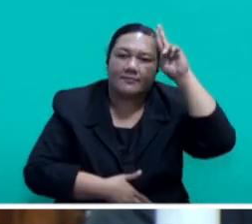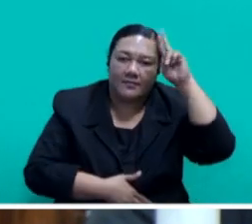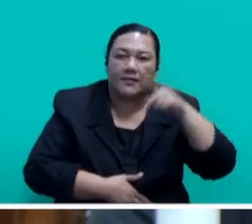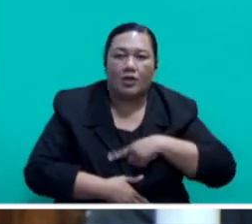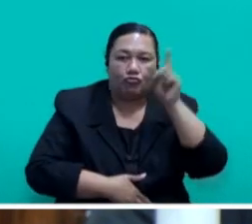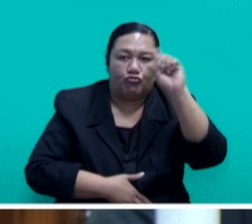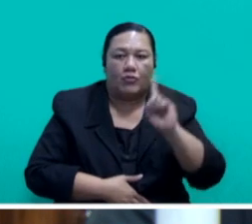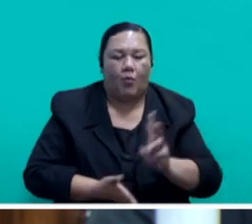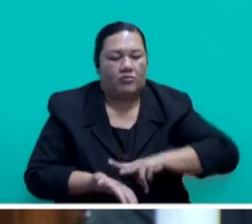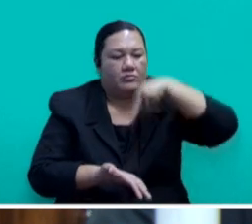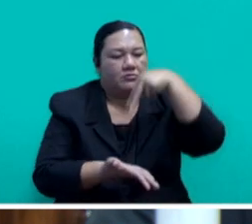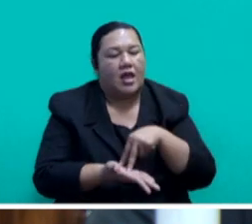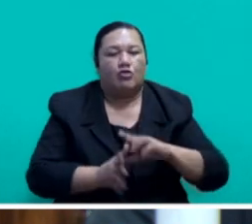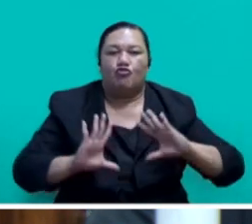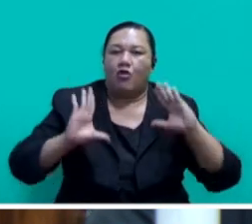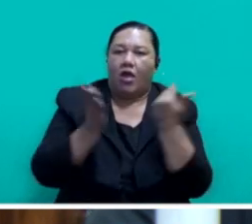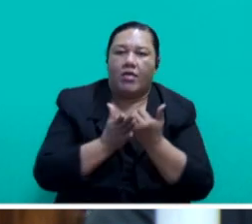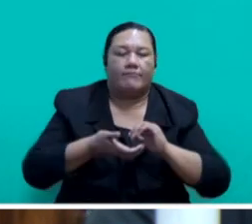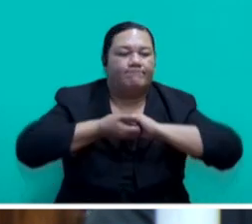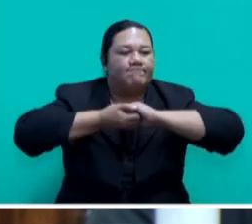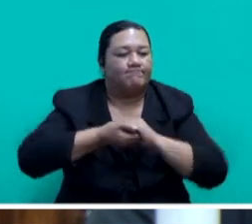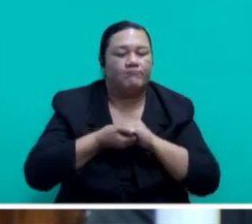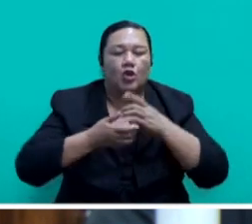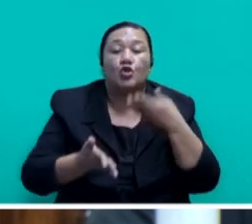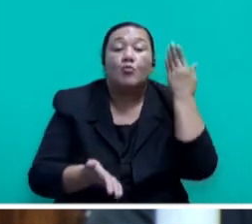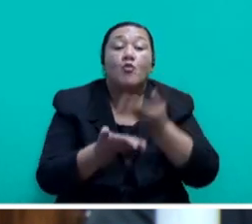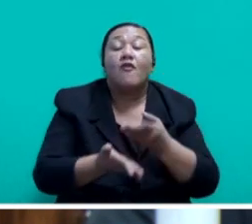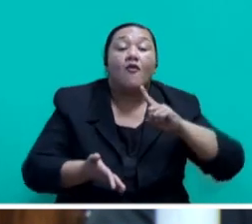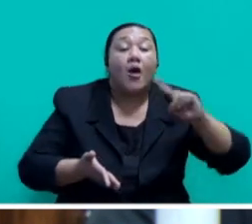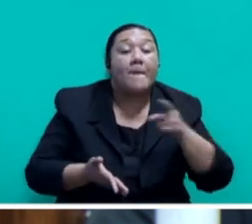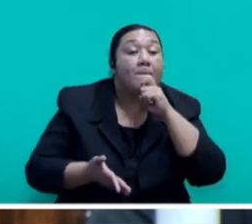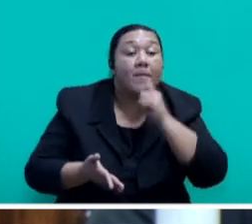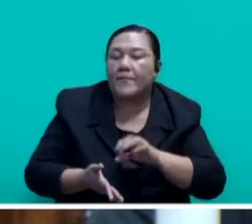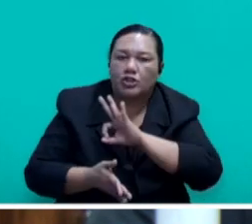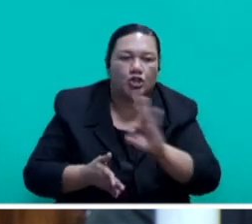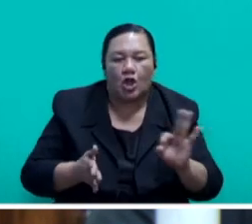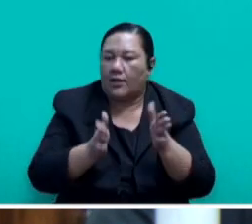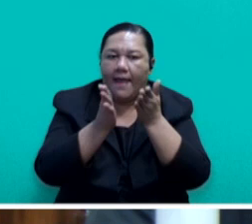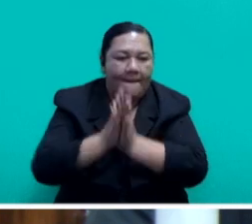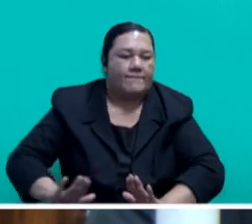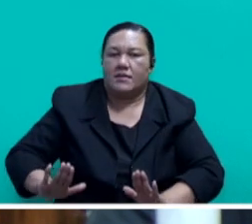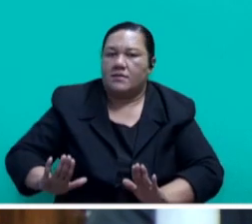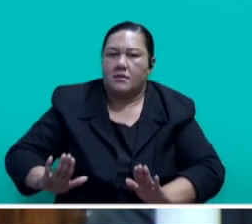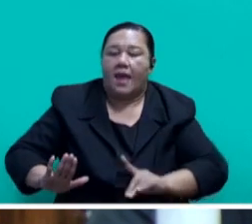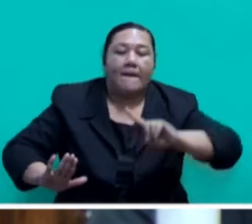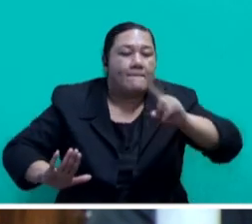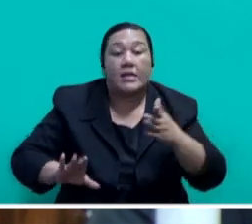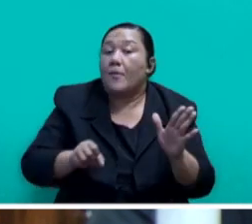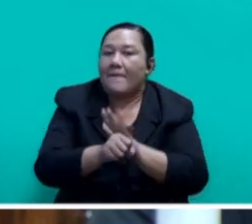stand together to prove that our promises are not empty rhetoric, but resolute